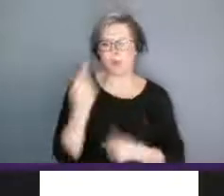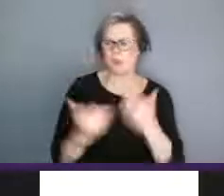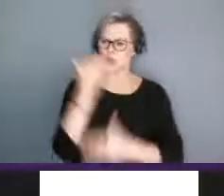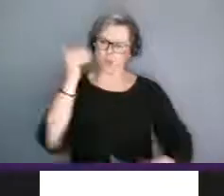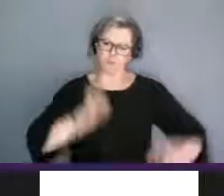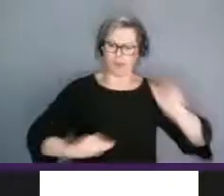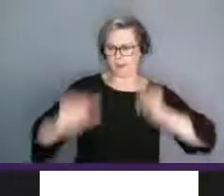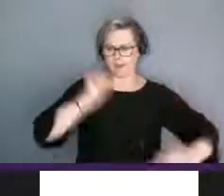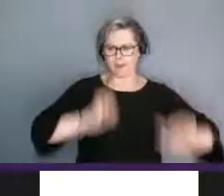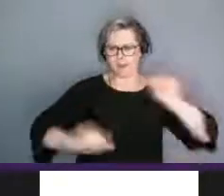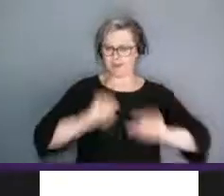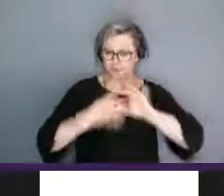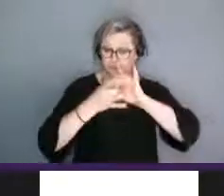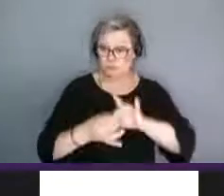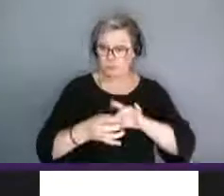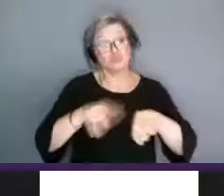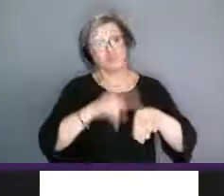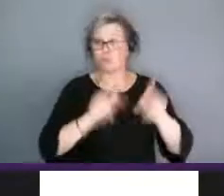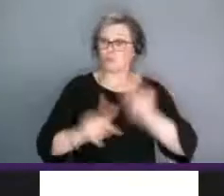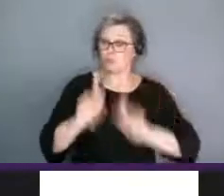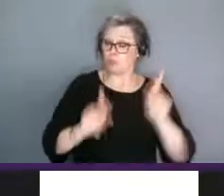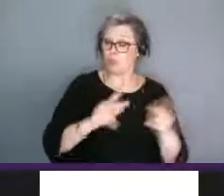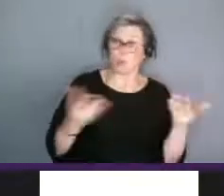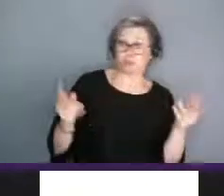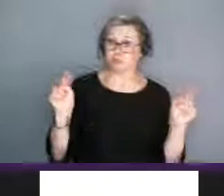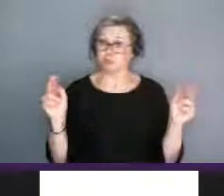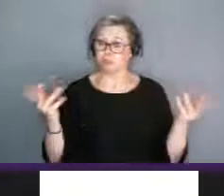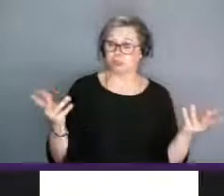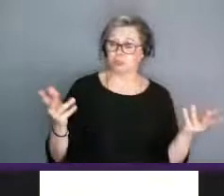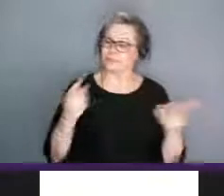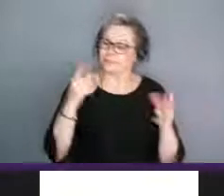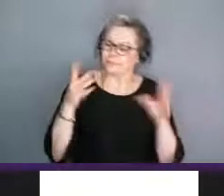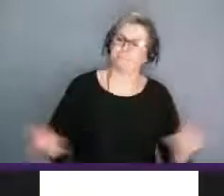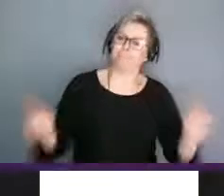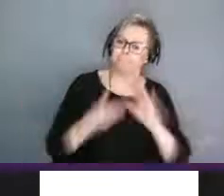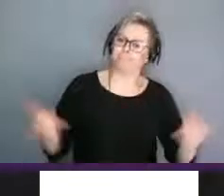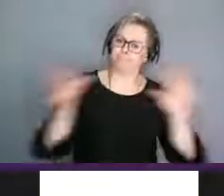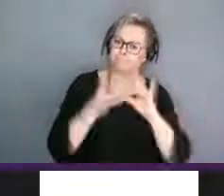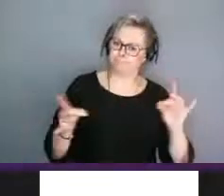and about ordinary people to tell the authentic and galvanizing stories. She's an